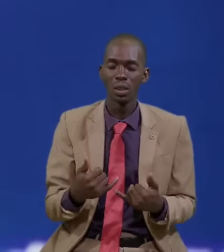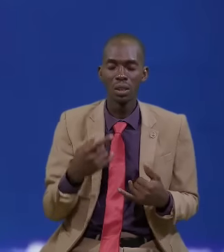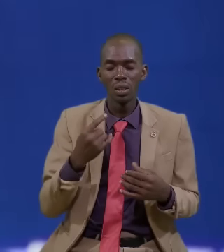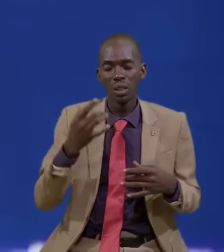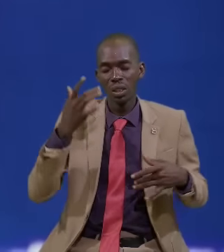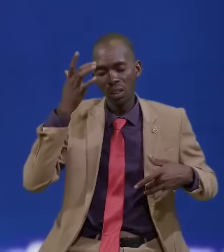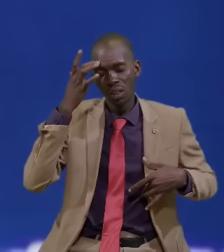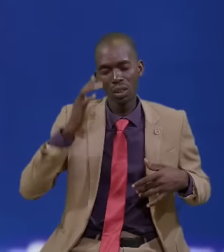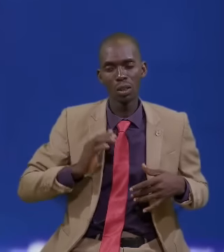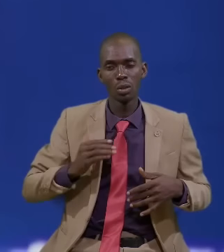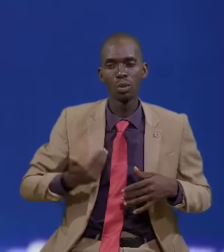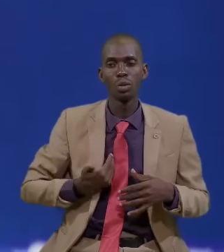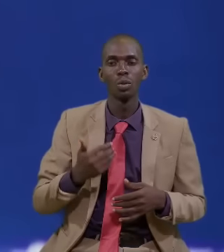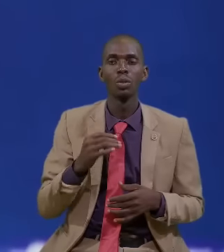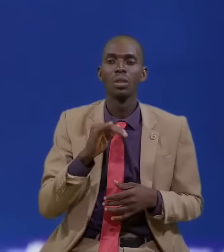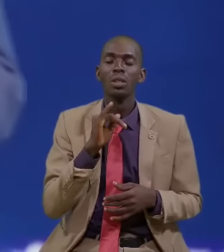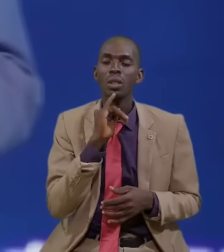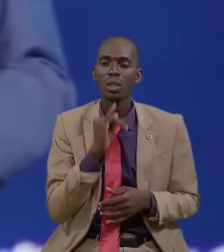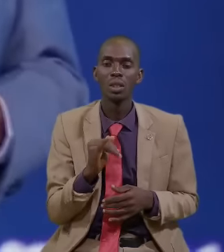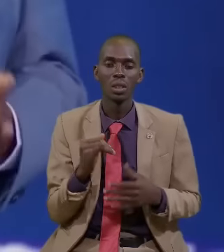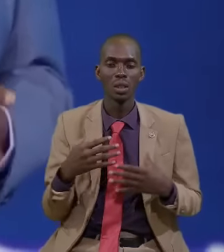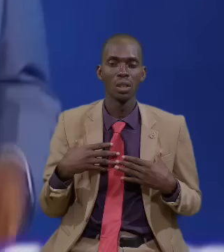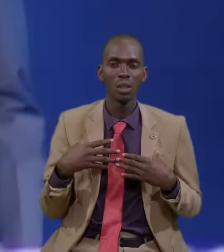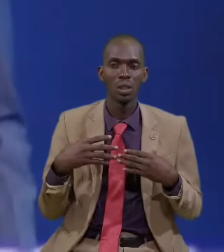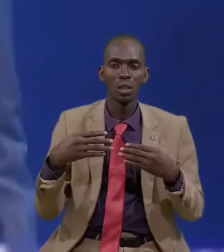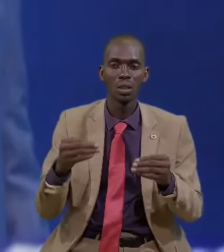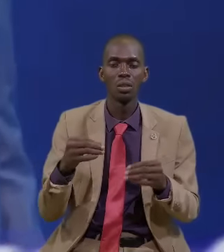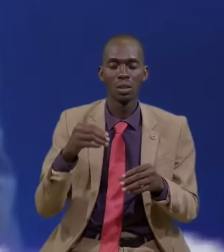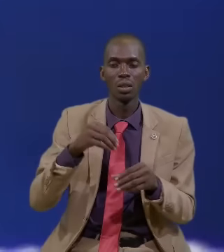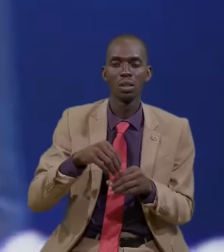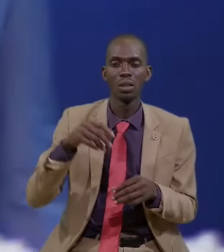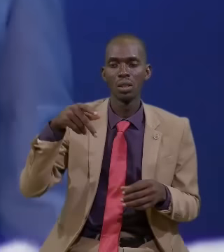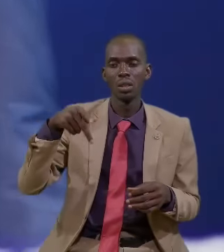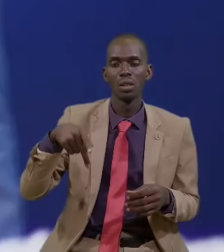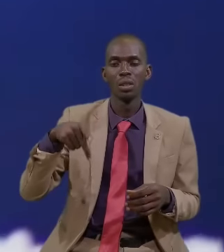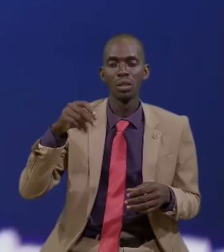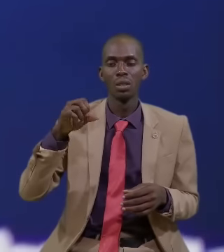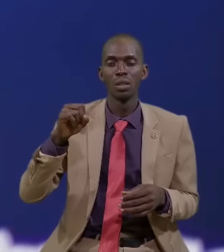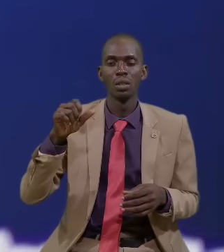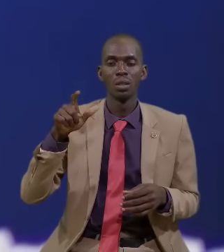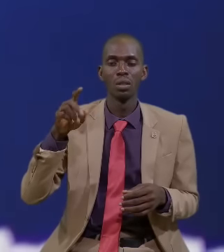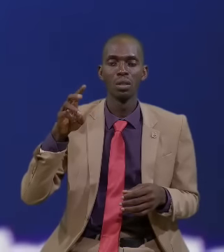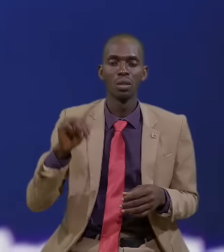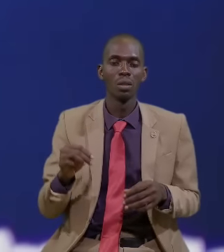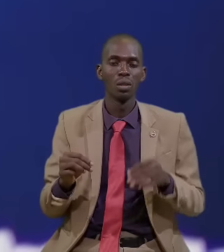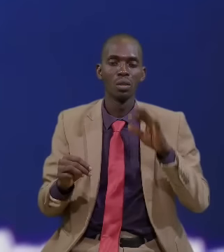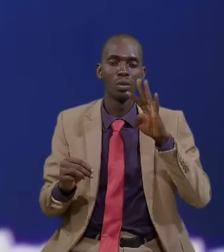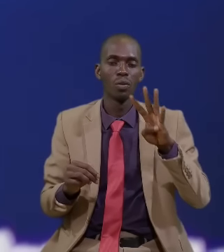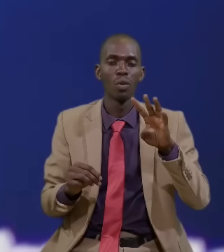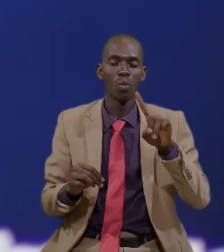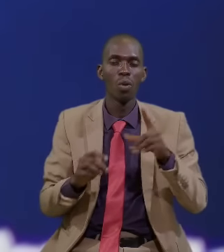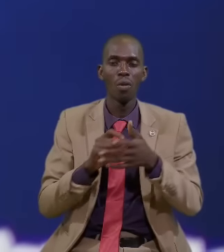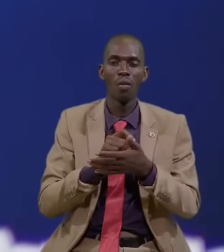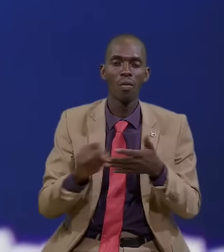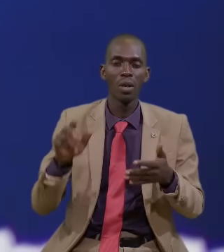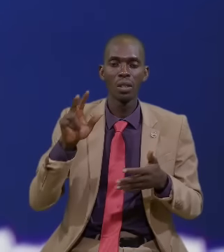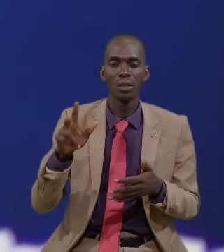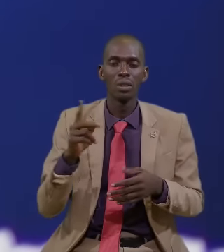to Psalm 41, reading from verse 3. The Lord will strengthen